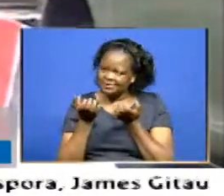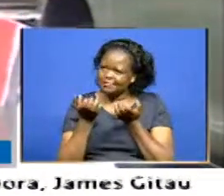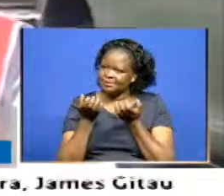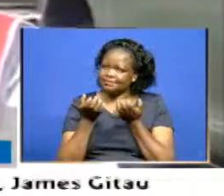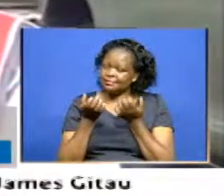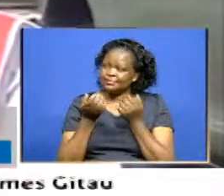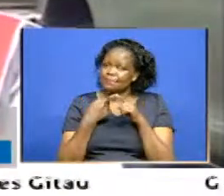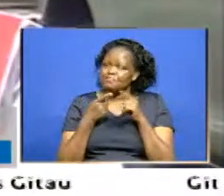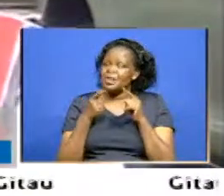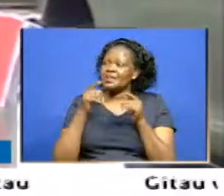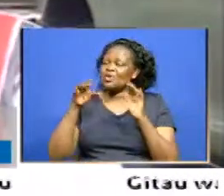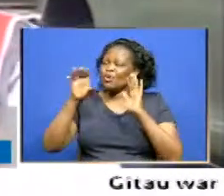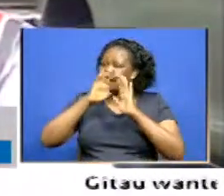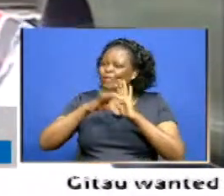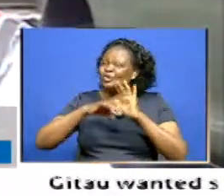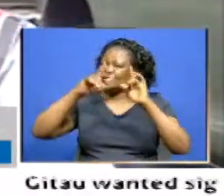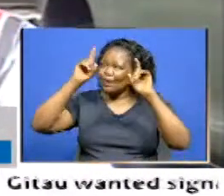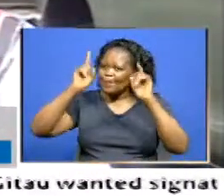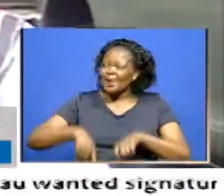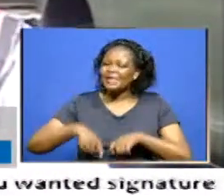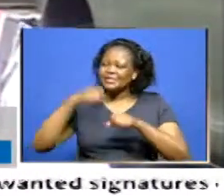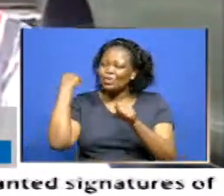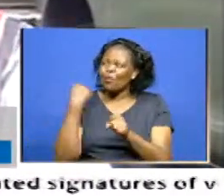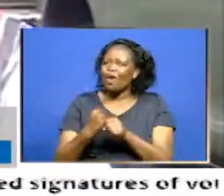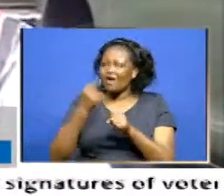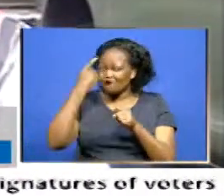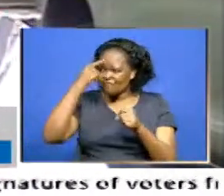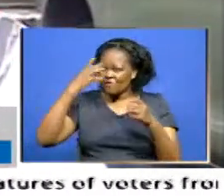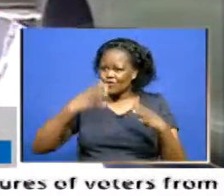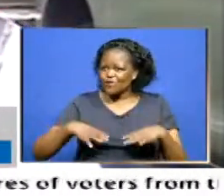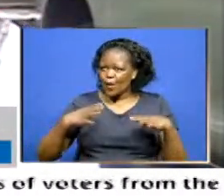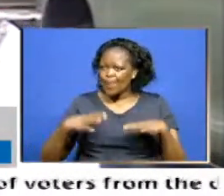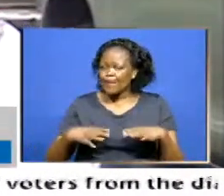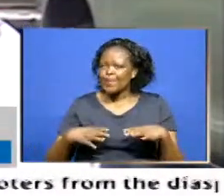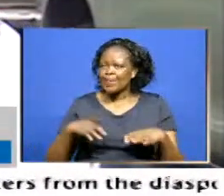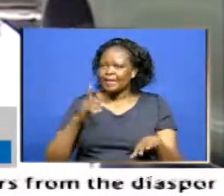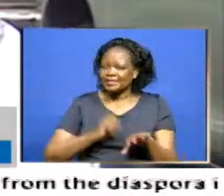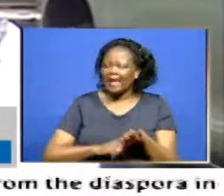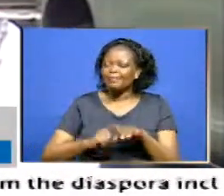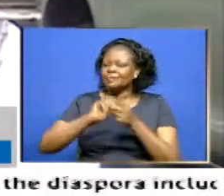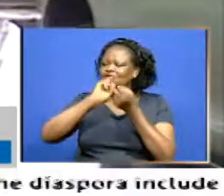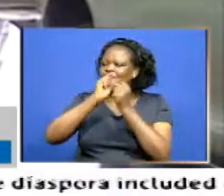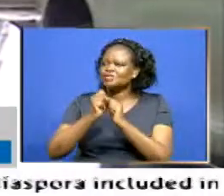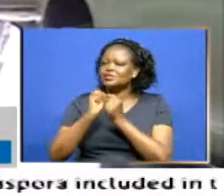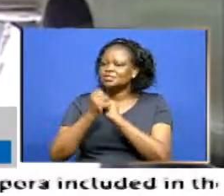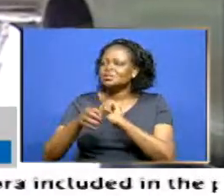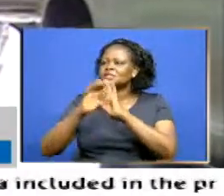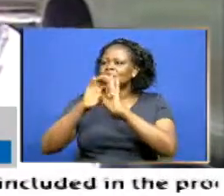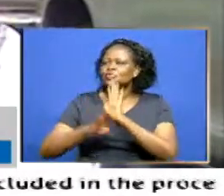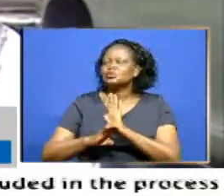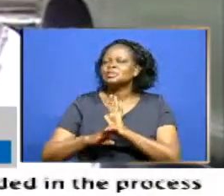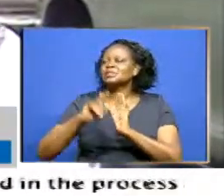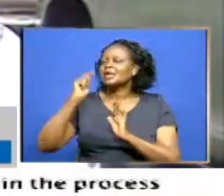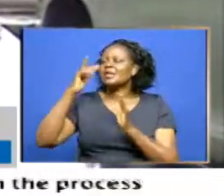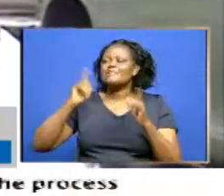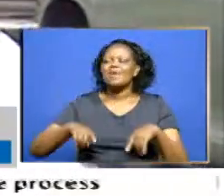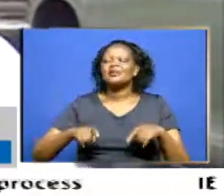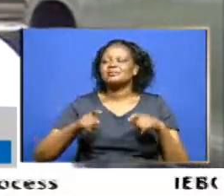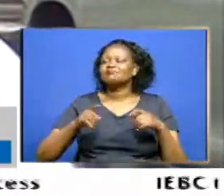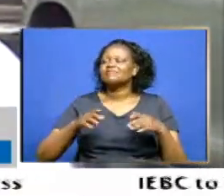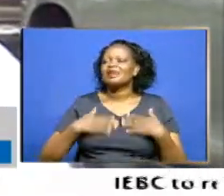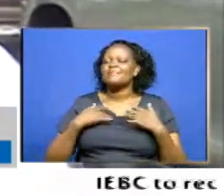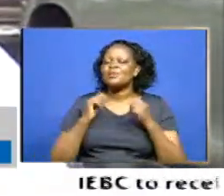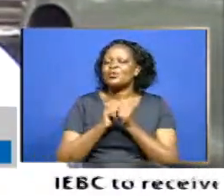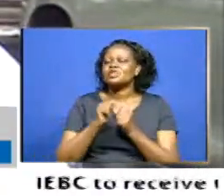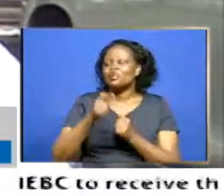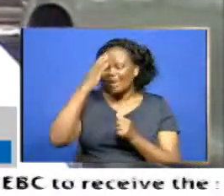The constitution is supposed to work for people. So when the changes in the constitution, Kenyans should be happy with this, because the changes